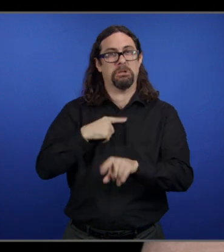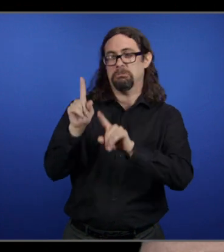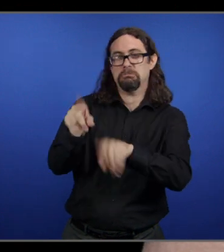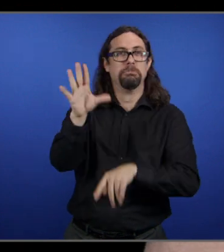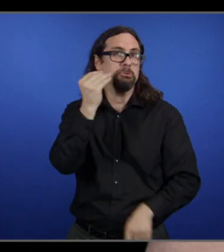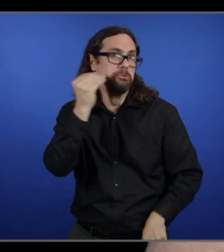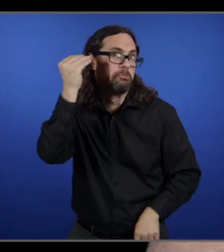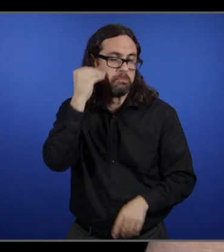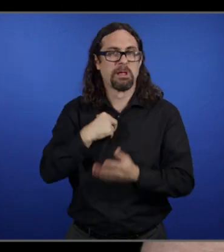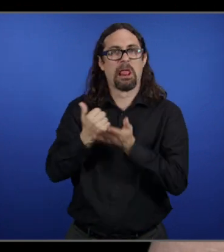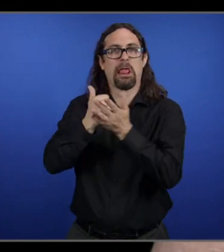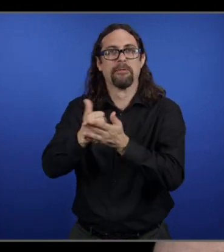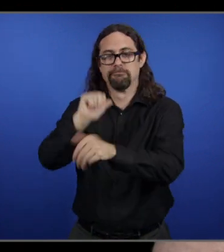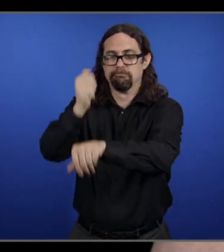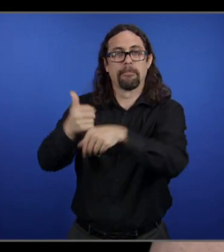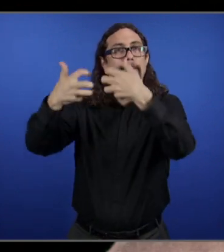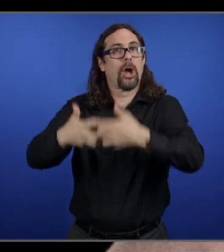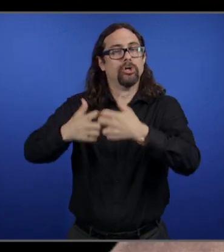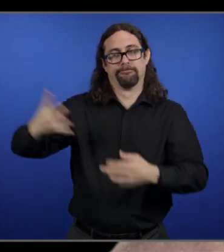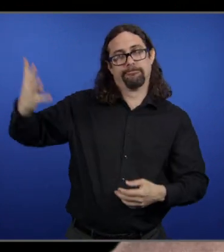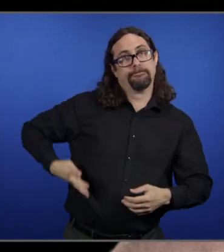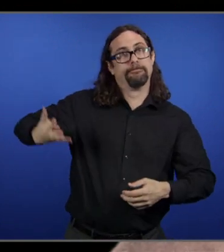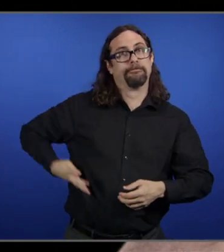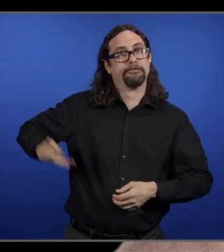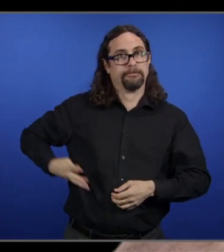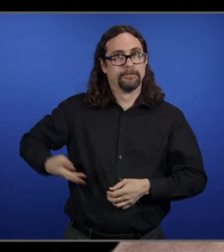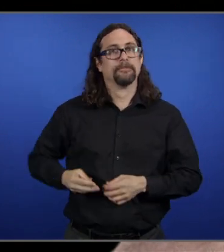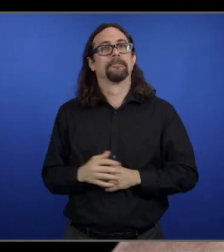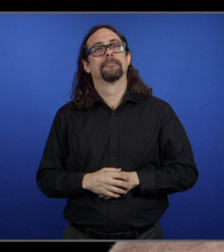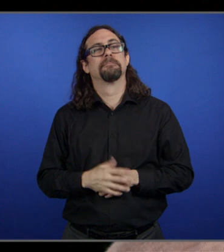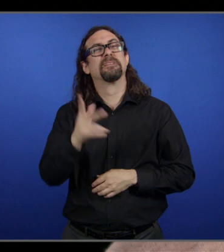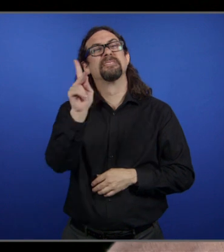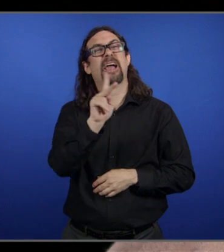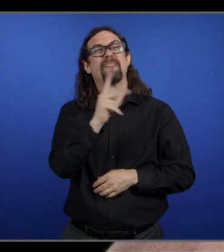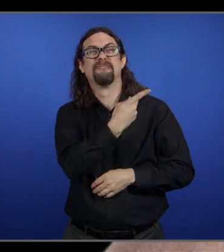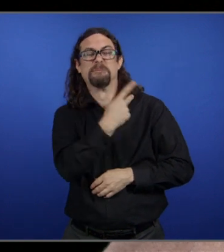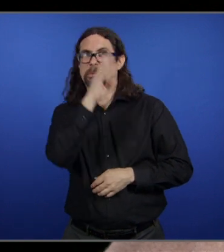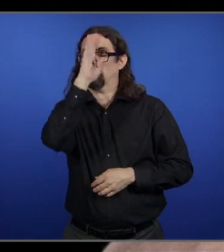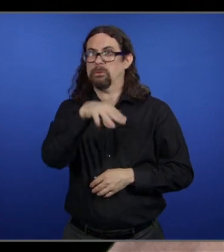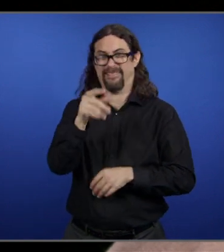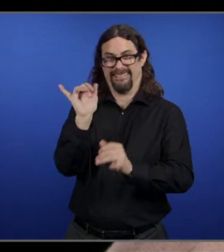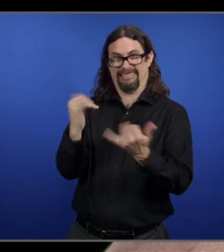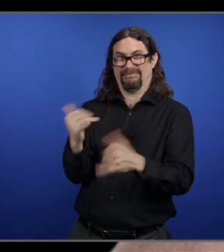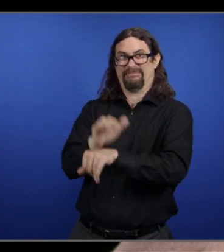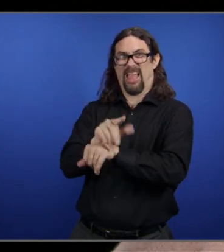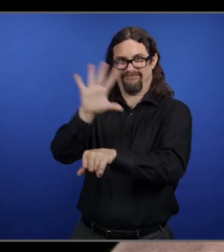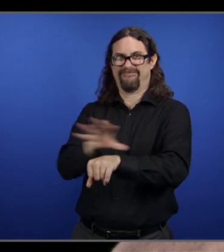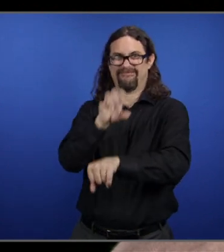her up to a dialysis machine in her apartment. Kevin and I both knew that she was scheduled for a treatment that